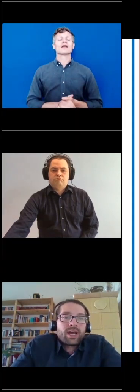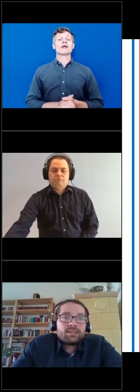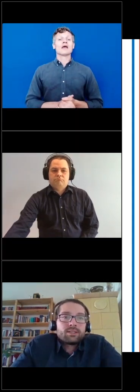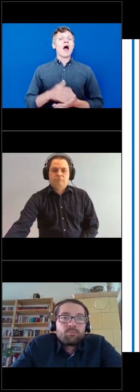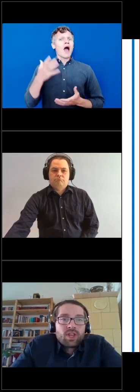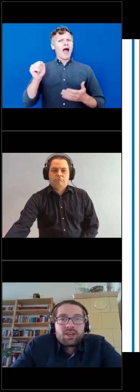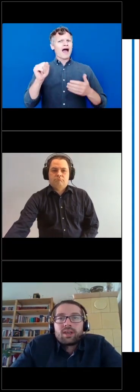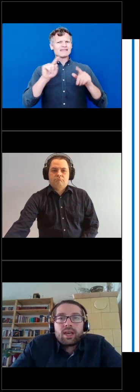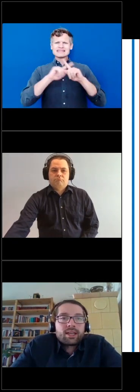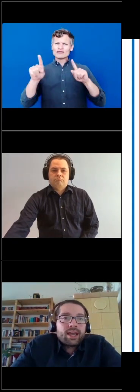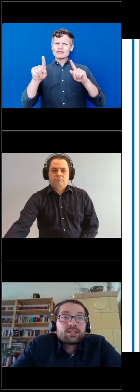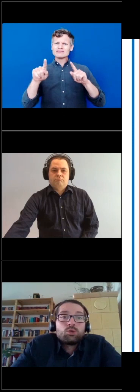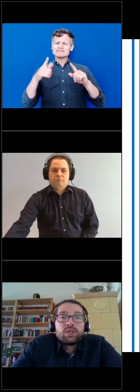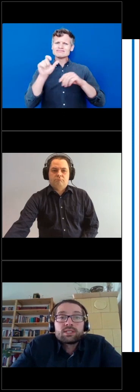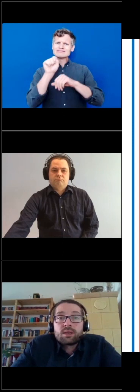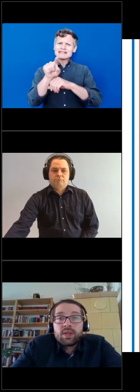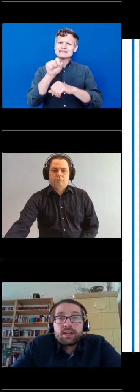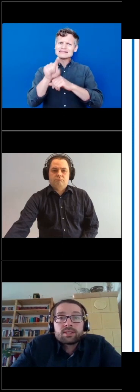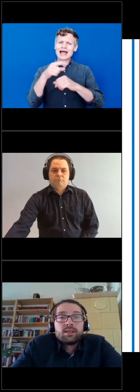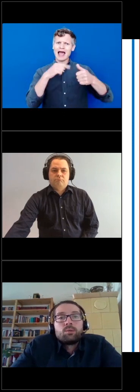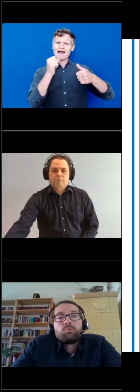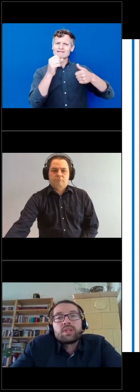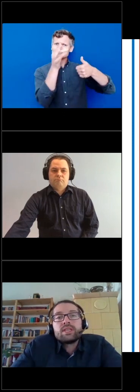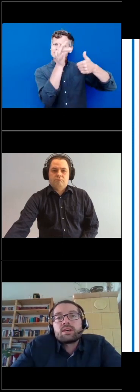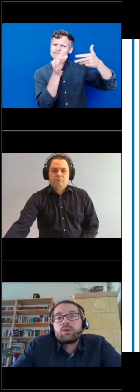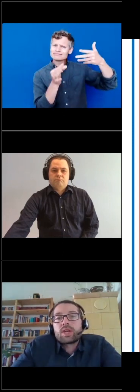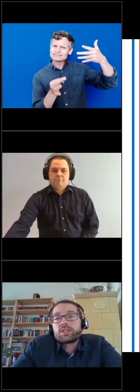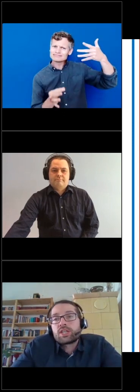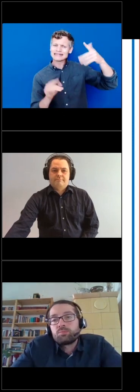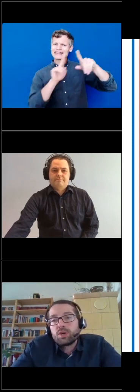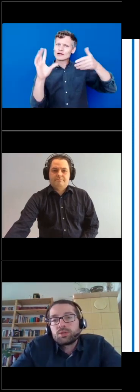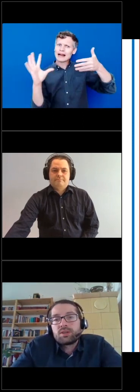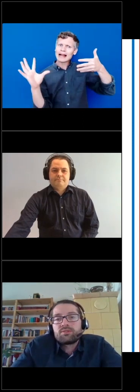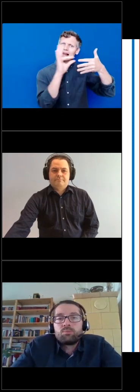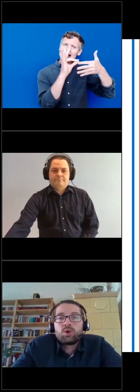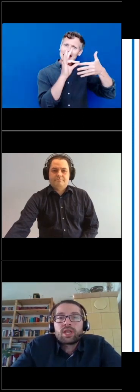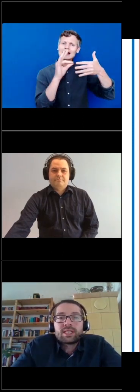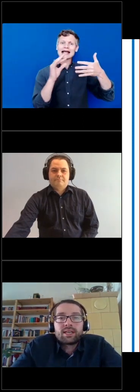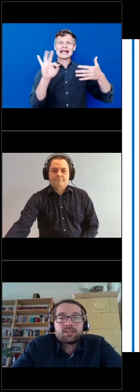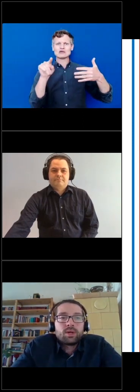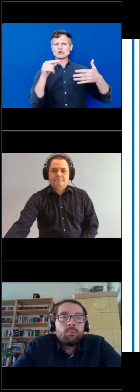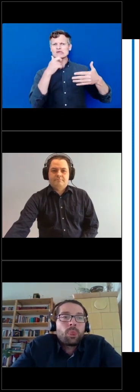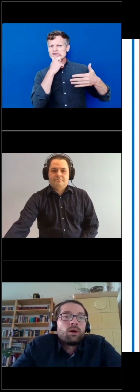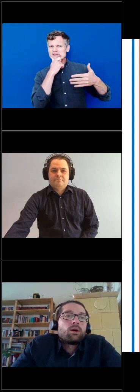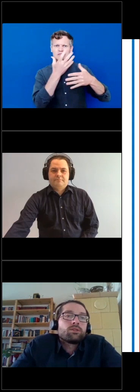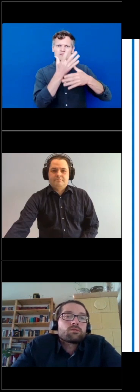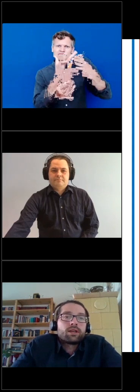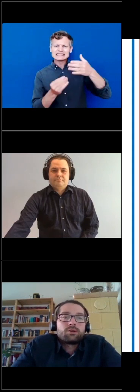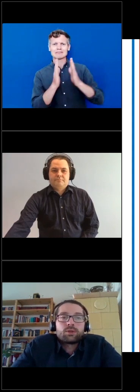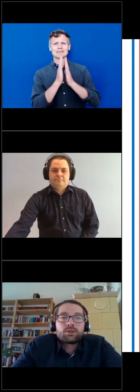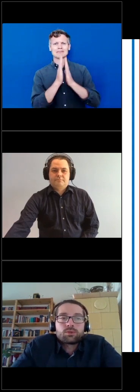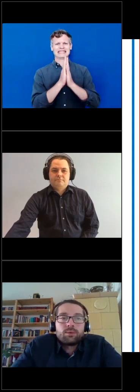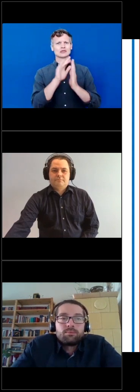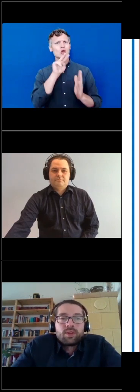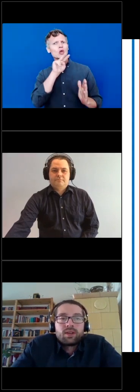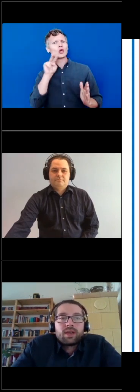emails beforehand. In case you missed some links, please have a look in the chat box. You can find more links there as well on the right